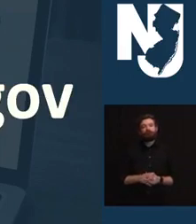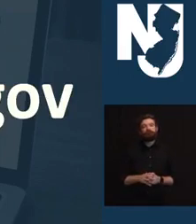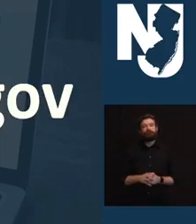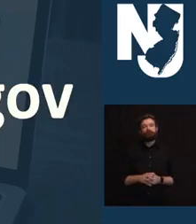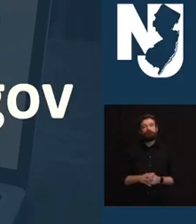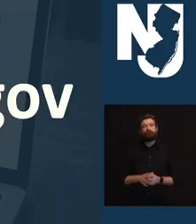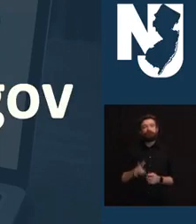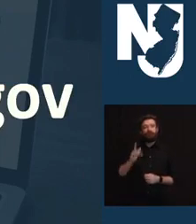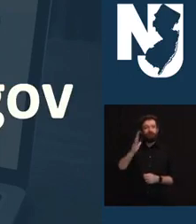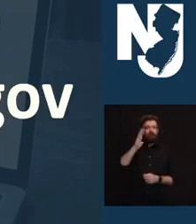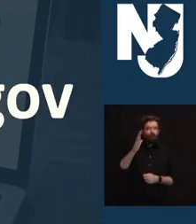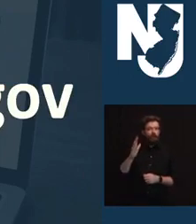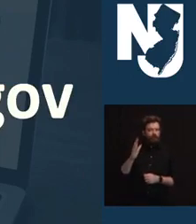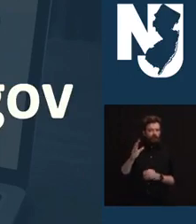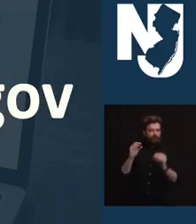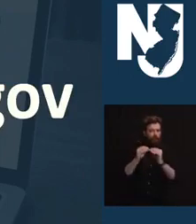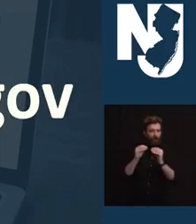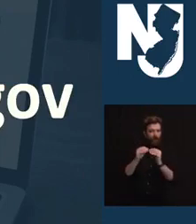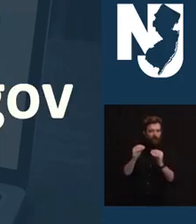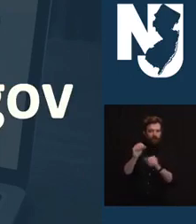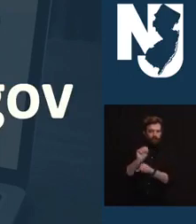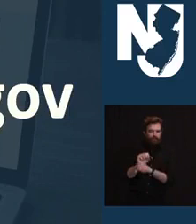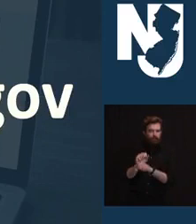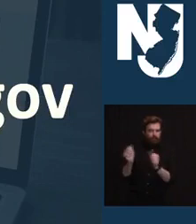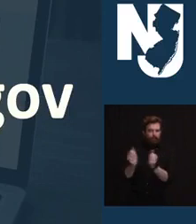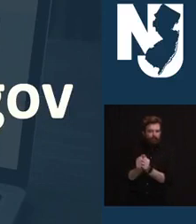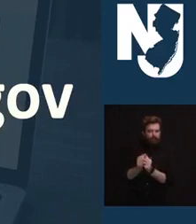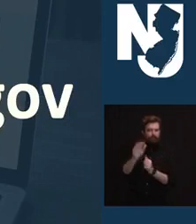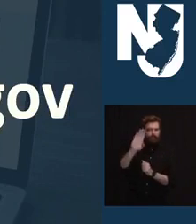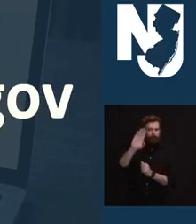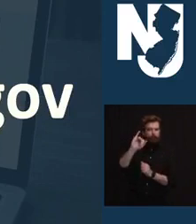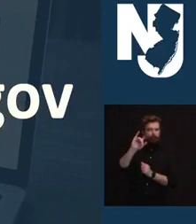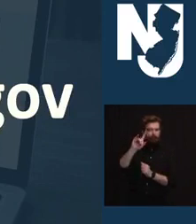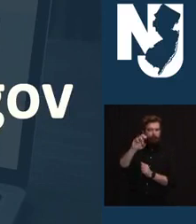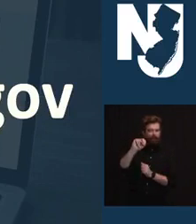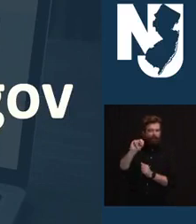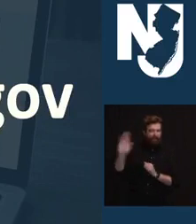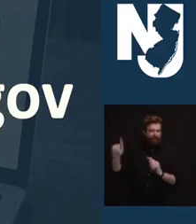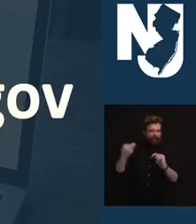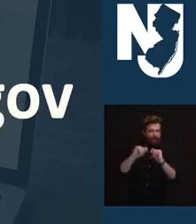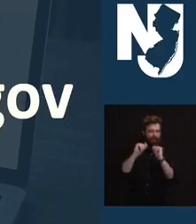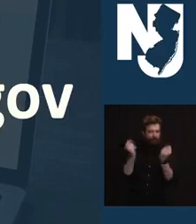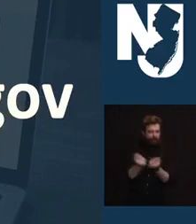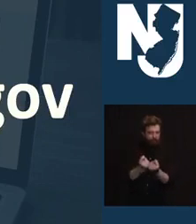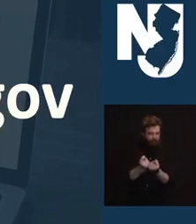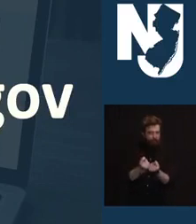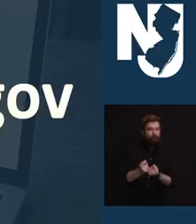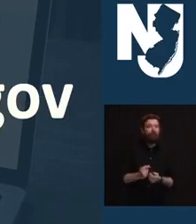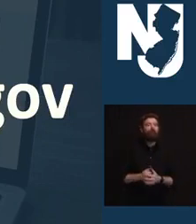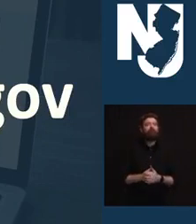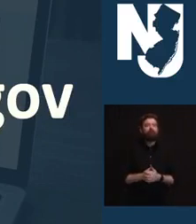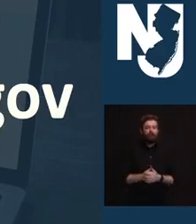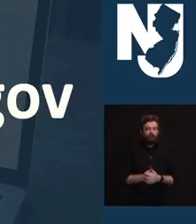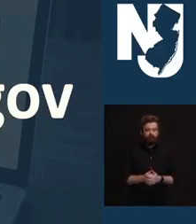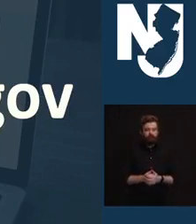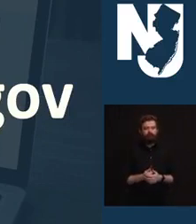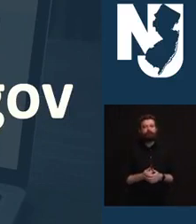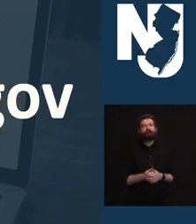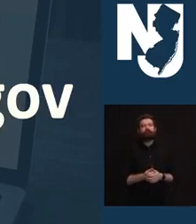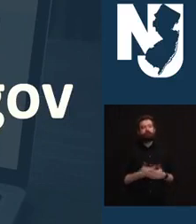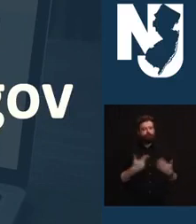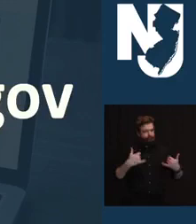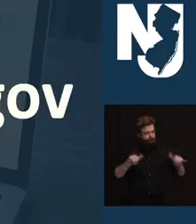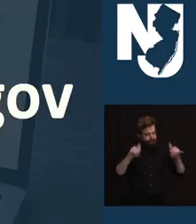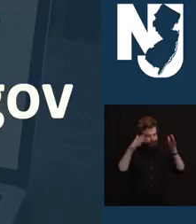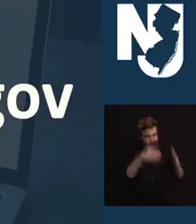can. While I'm on the topic of vaccinations, I have to push back on a false narrative that is out